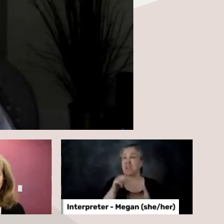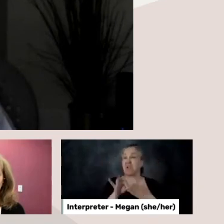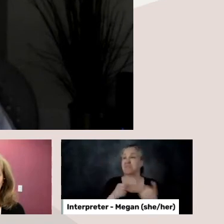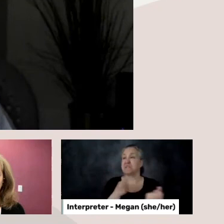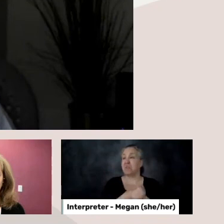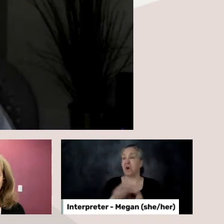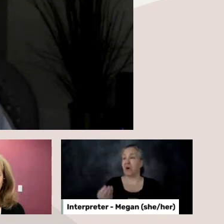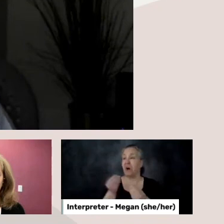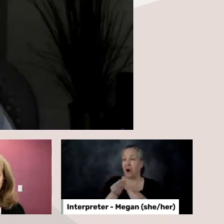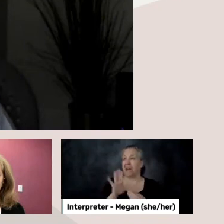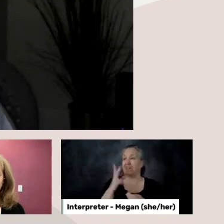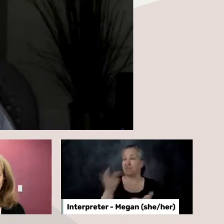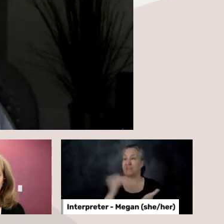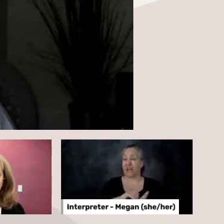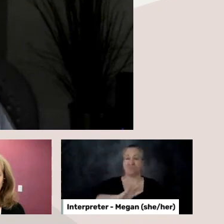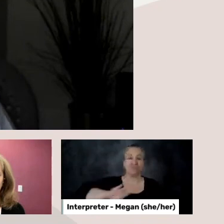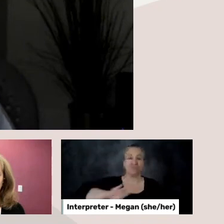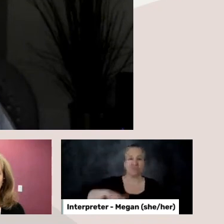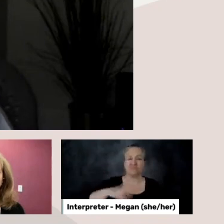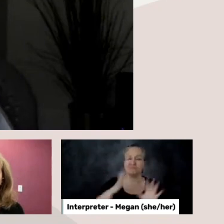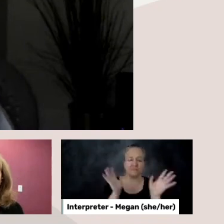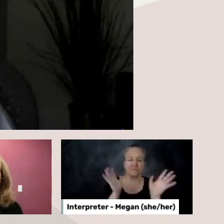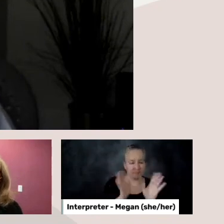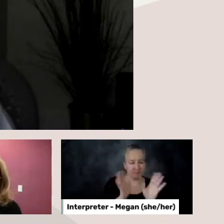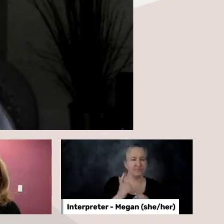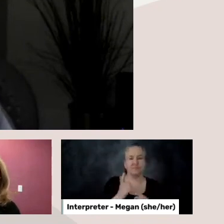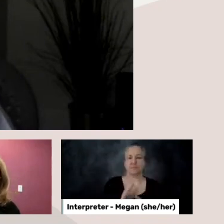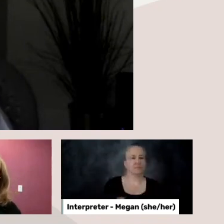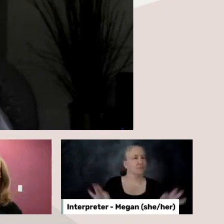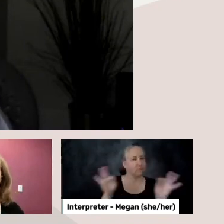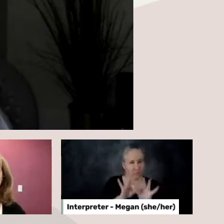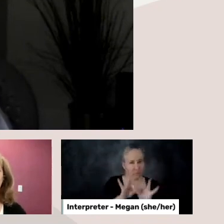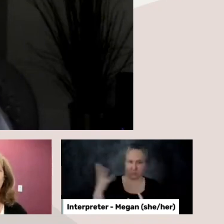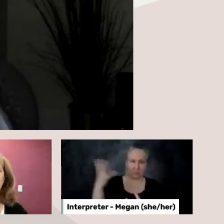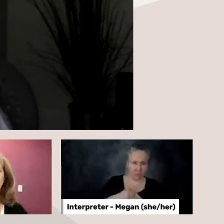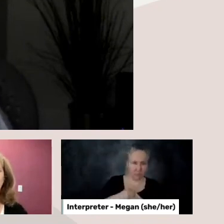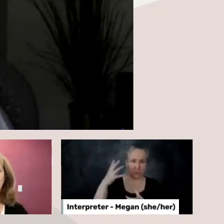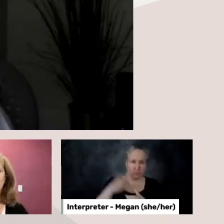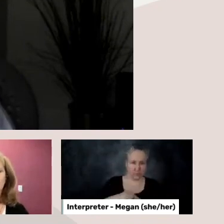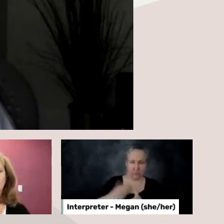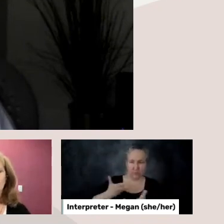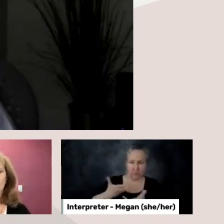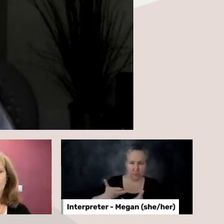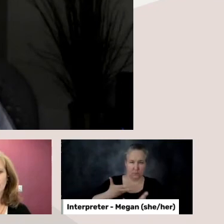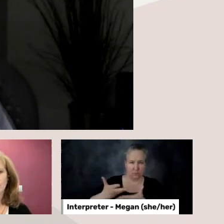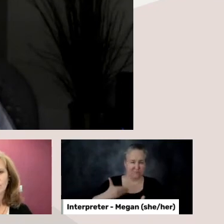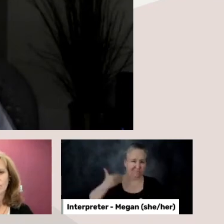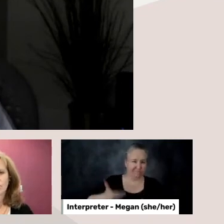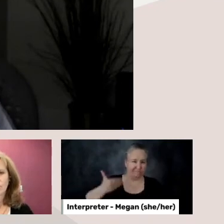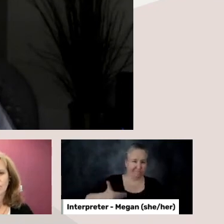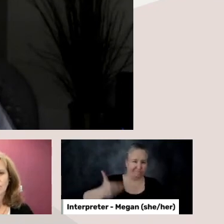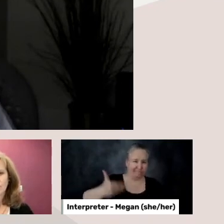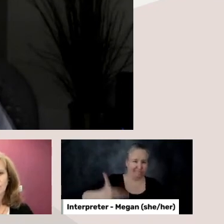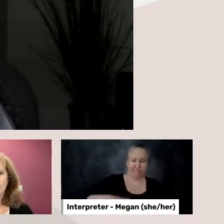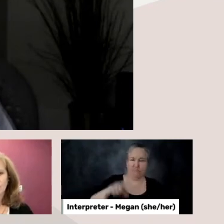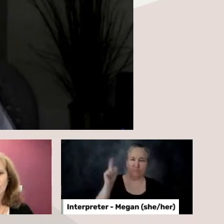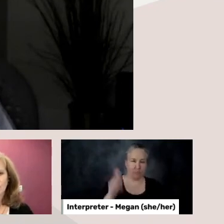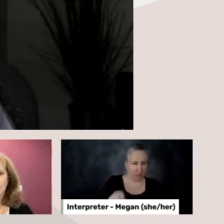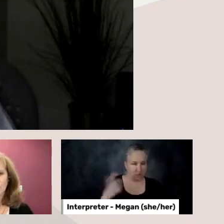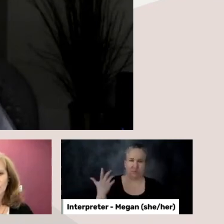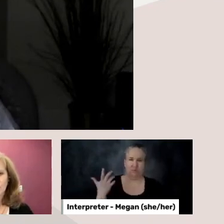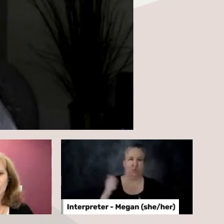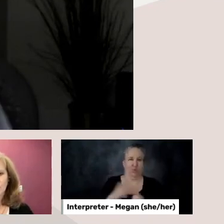and then I never see you again? It has to be a constant touch base with the patients,